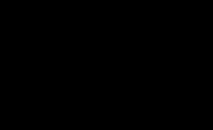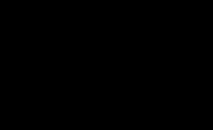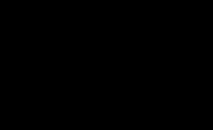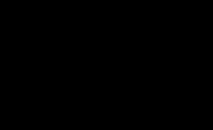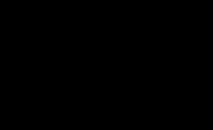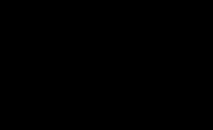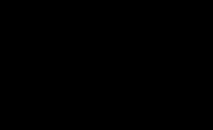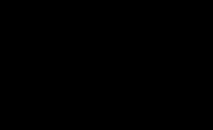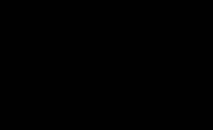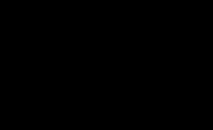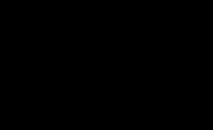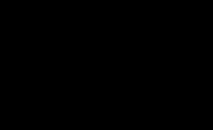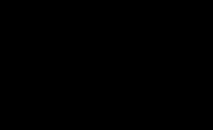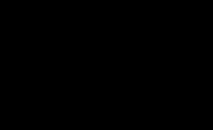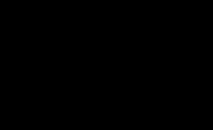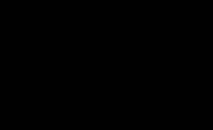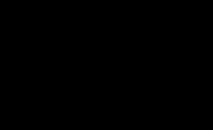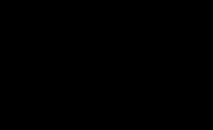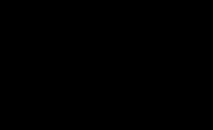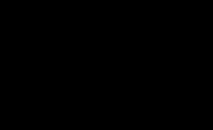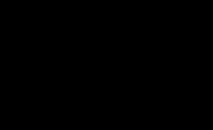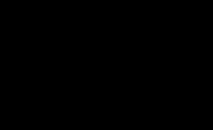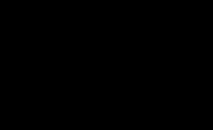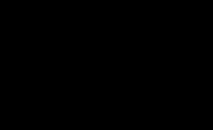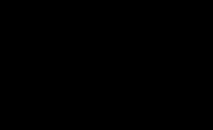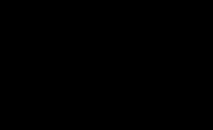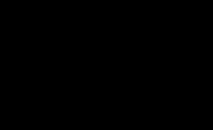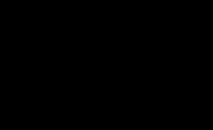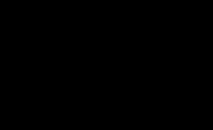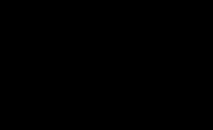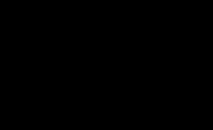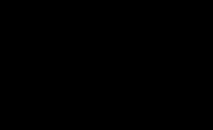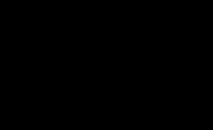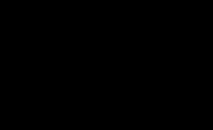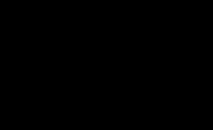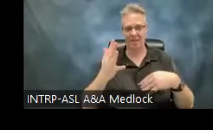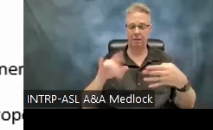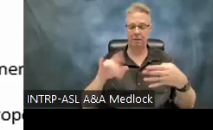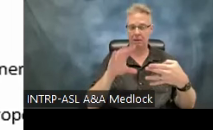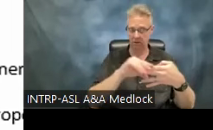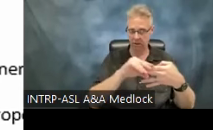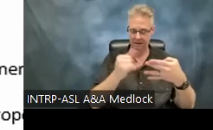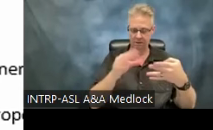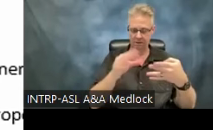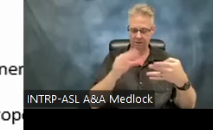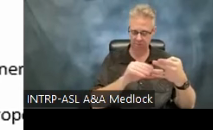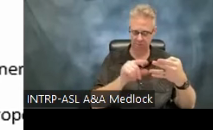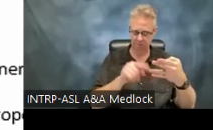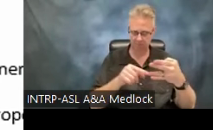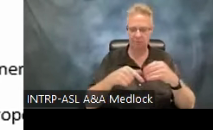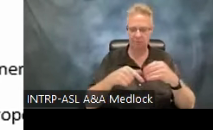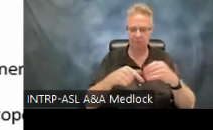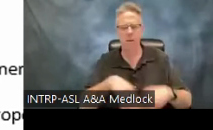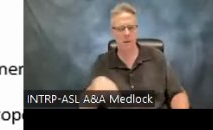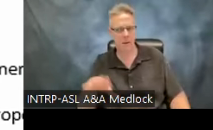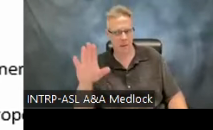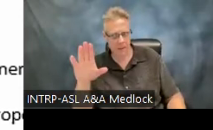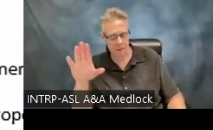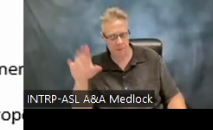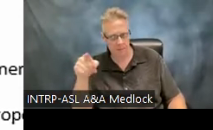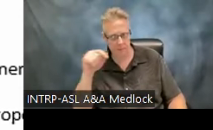Thank you. Then we move to the second part of B5. We can see Actually, it.